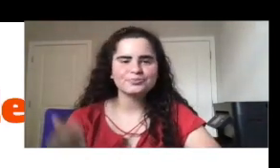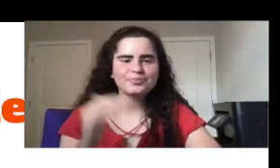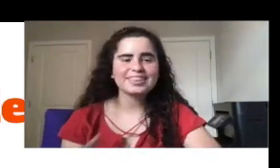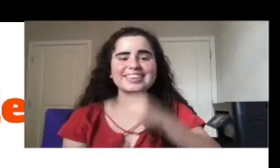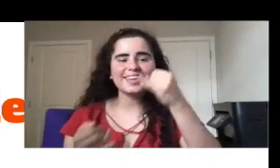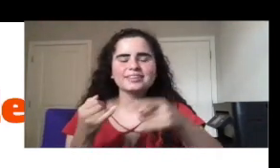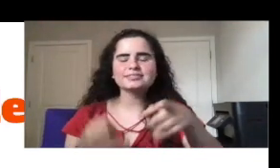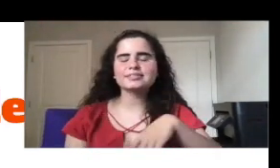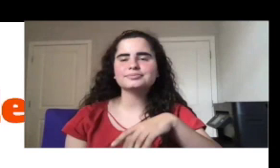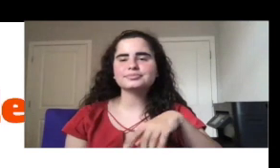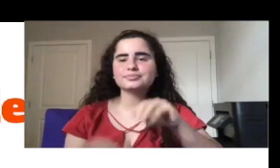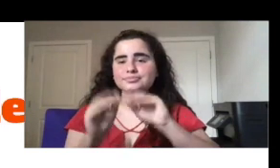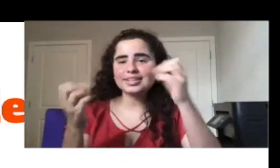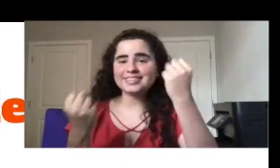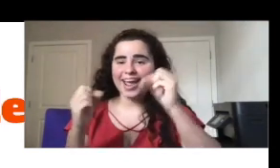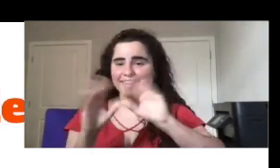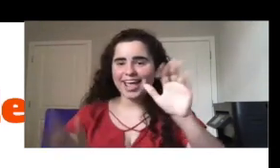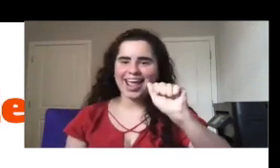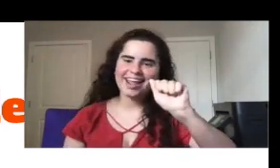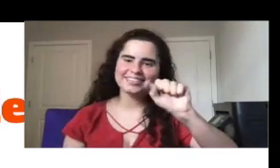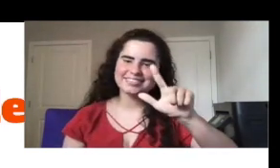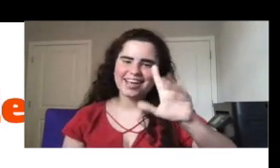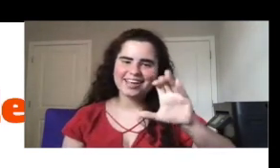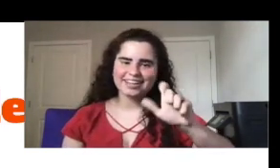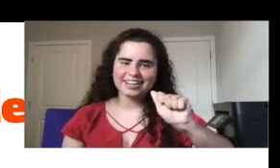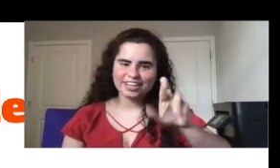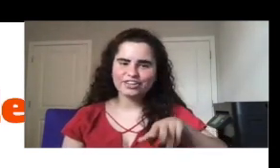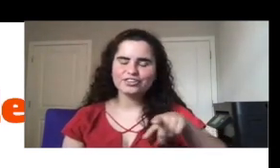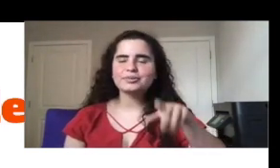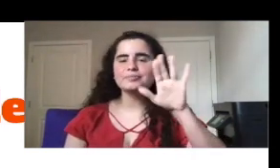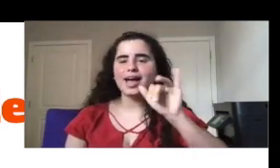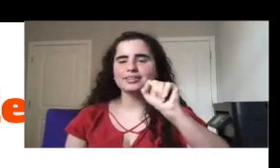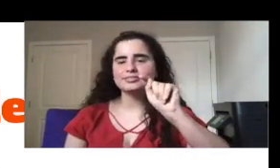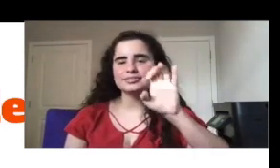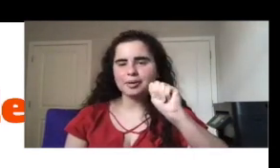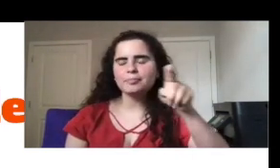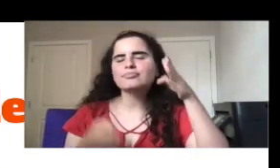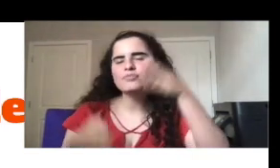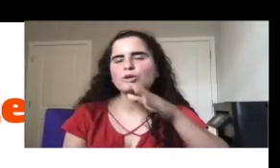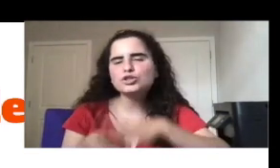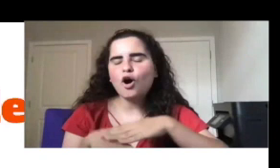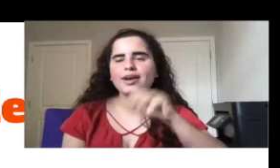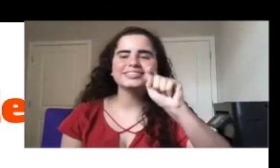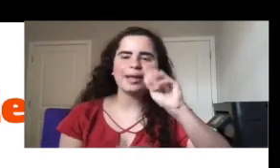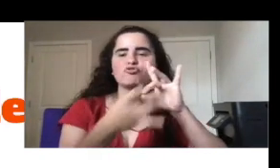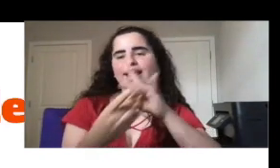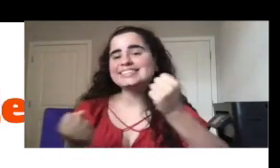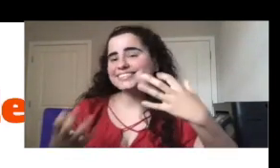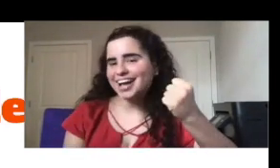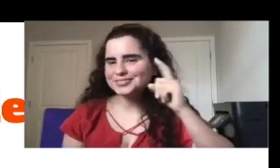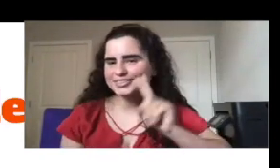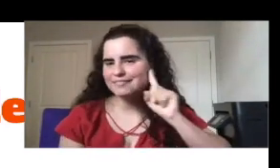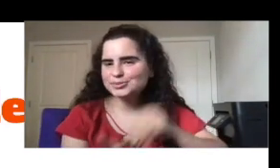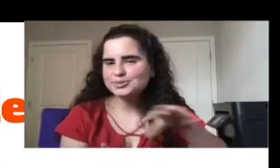Talks about bilingual access for families who have deaf and hard of hearing children. ASL Clear is also a